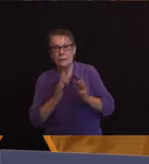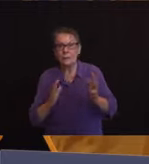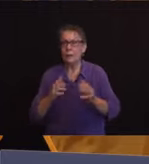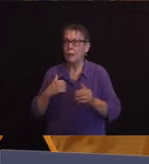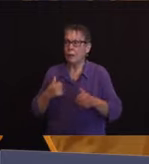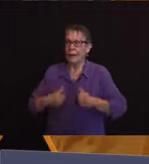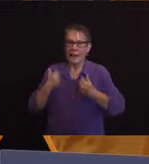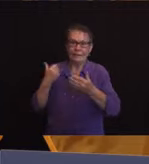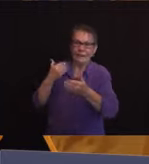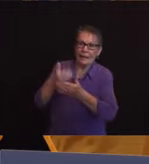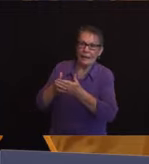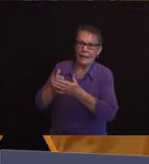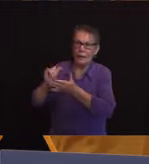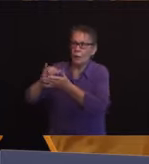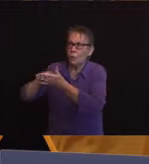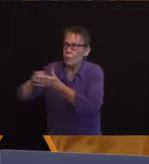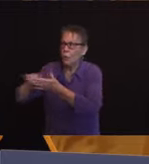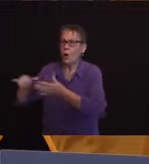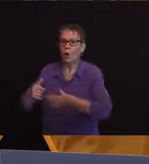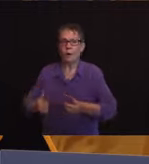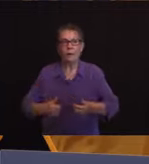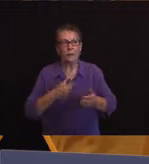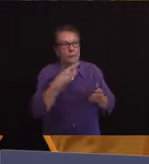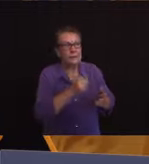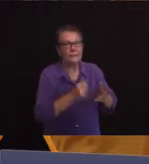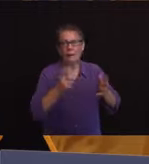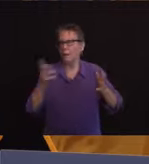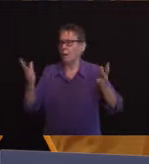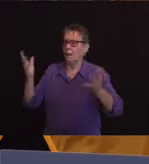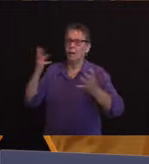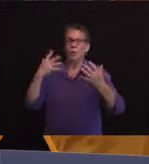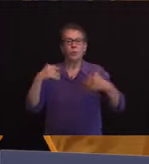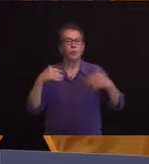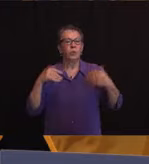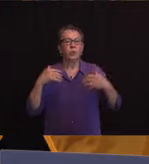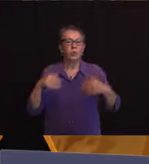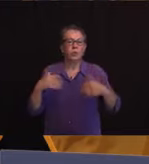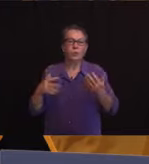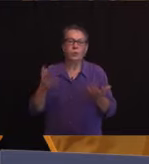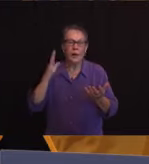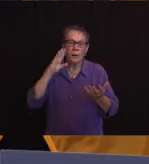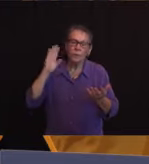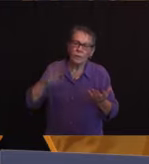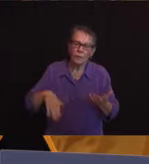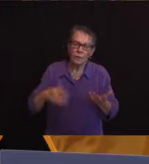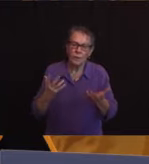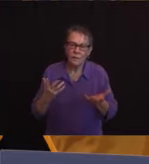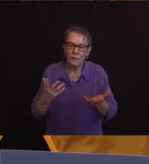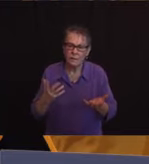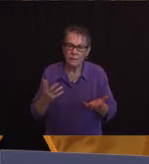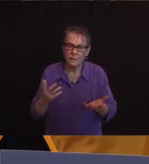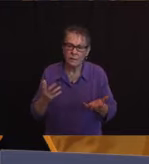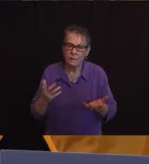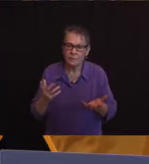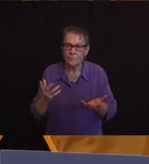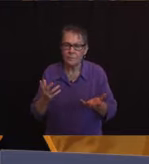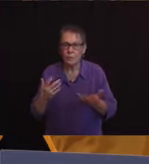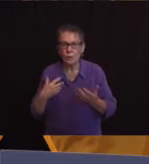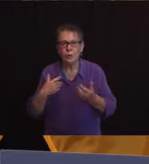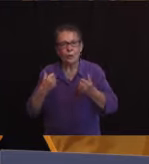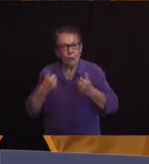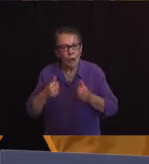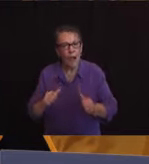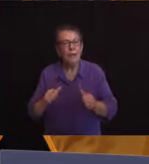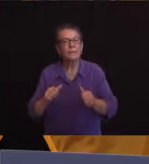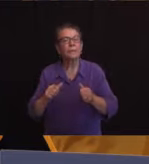variant testing we're doing. At this point, I'd say we're testing somewhere in the neighborhood of roughly 2% of our positives. We'd like to get that higher. We are